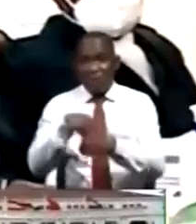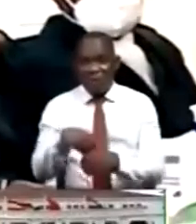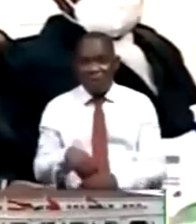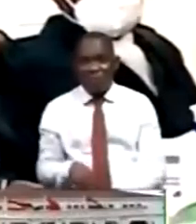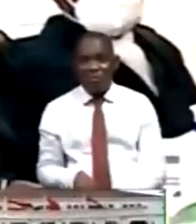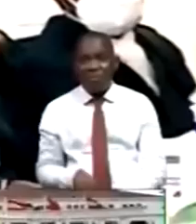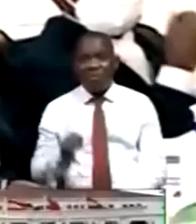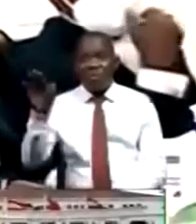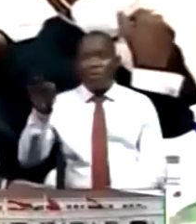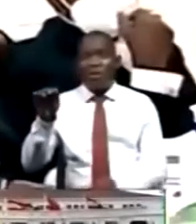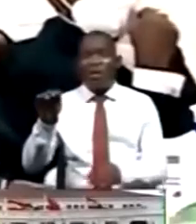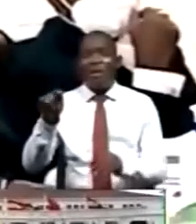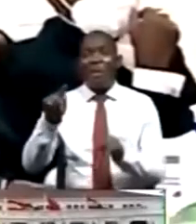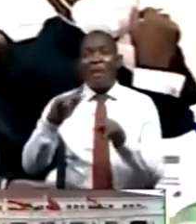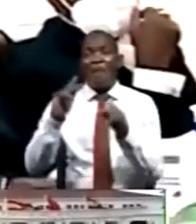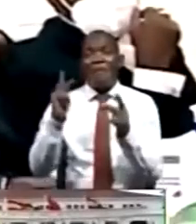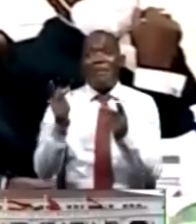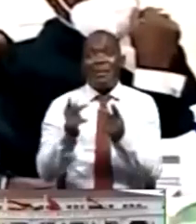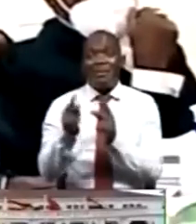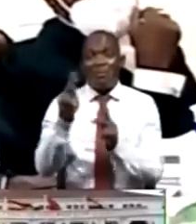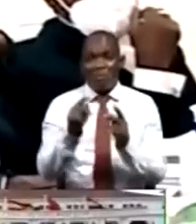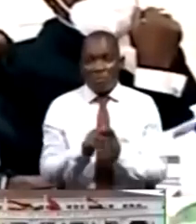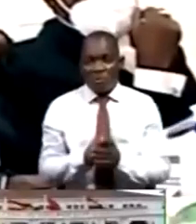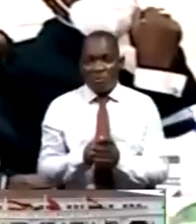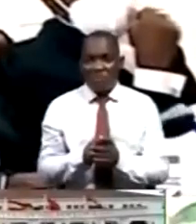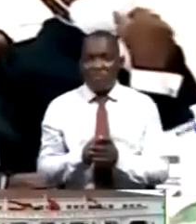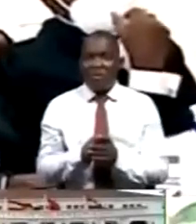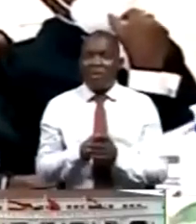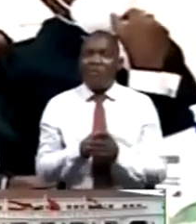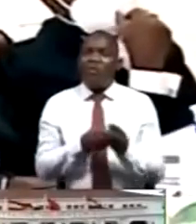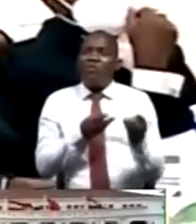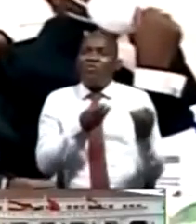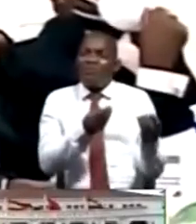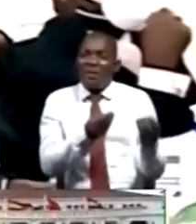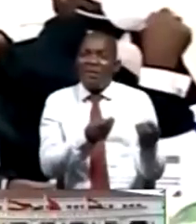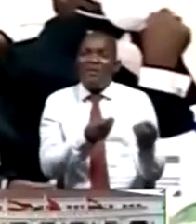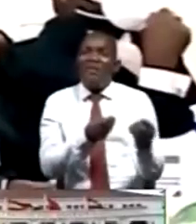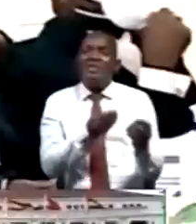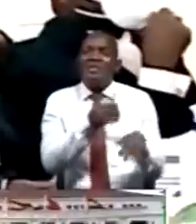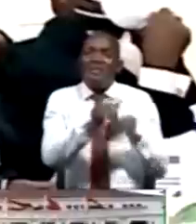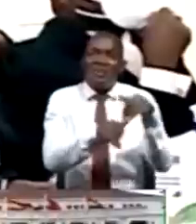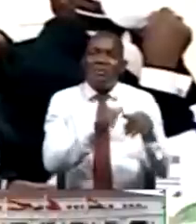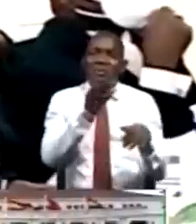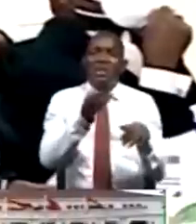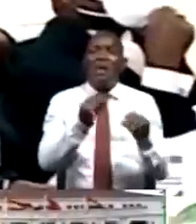and to your party faithful and fed them on truths. I'm putting that to you.